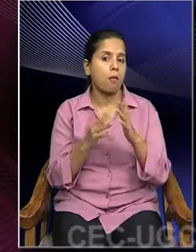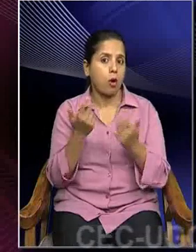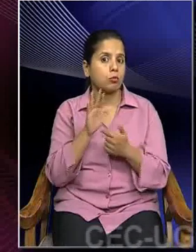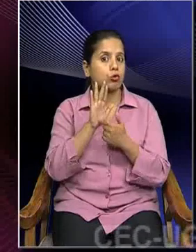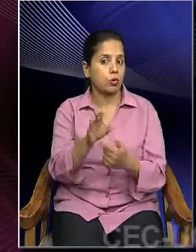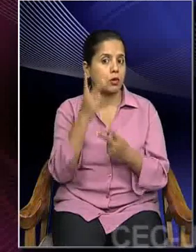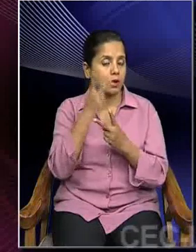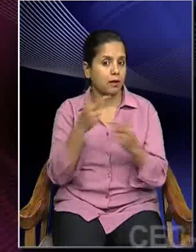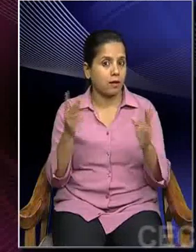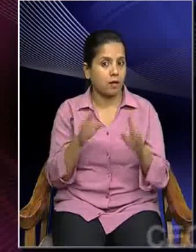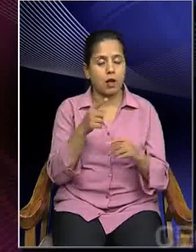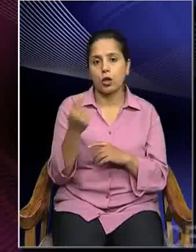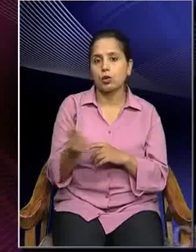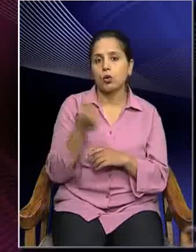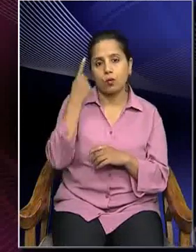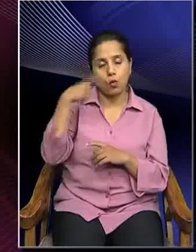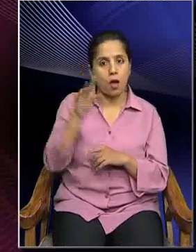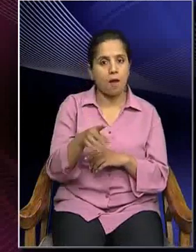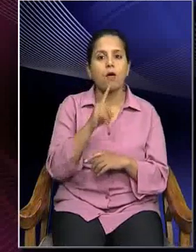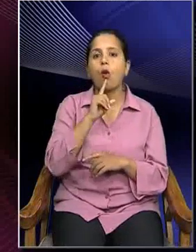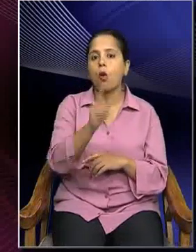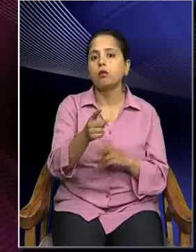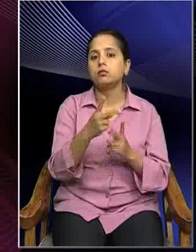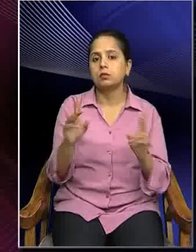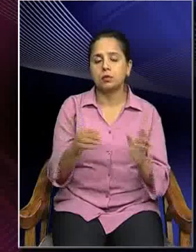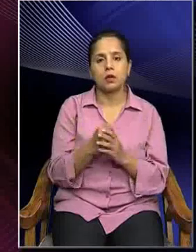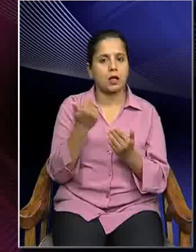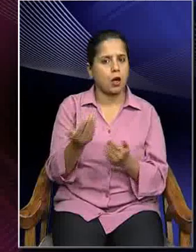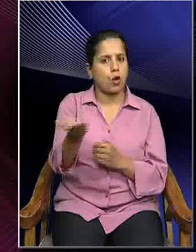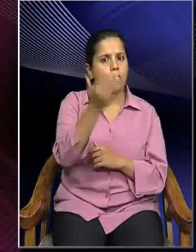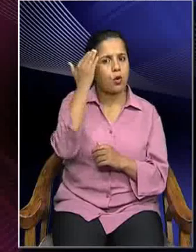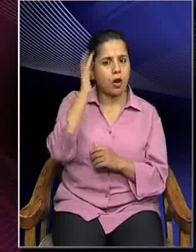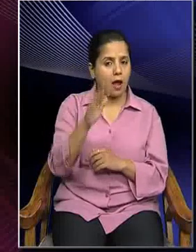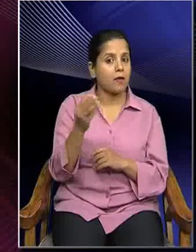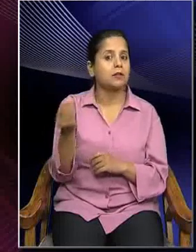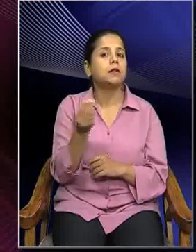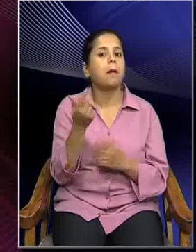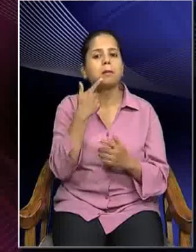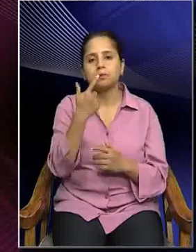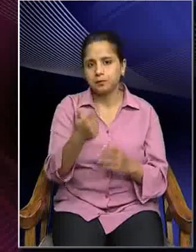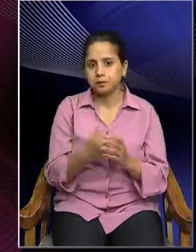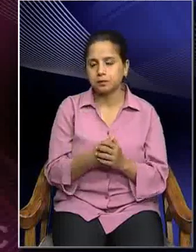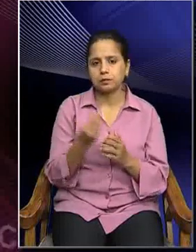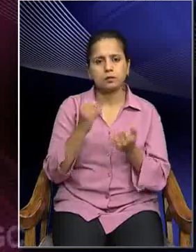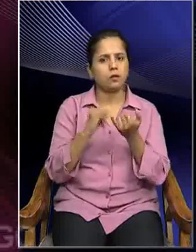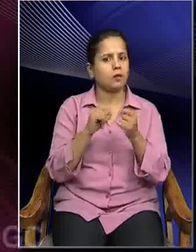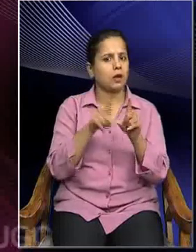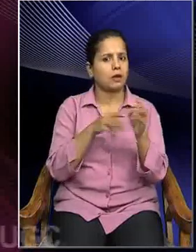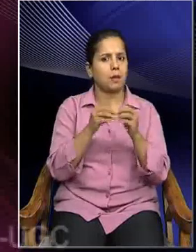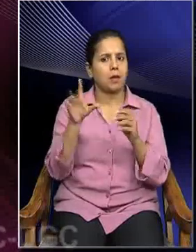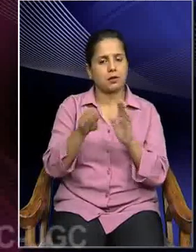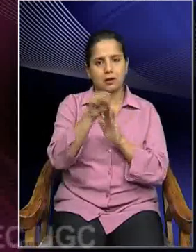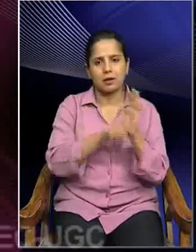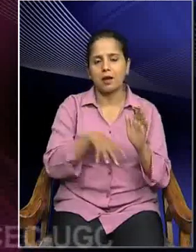it provides you useful instructions. So here we know there are certain symbols in, say,